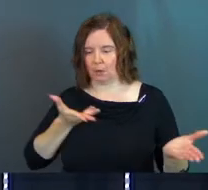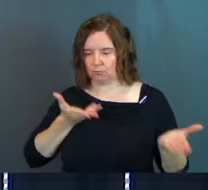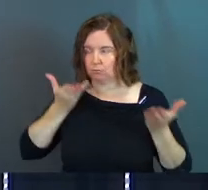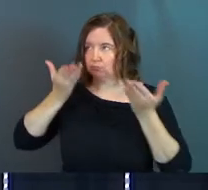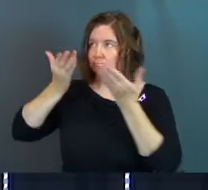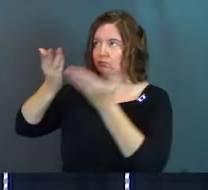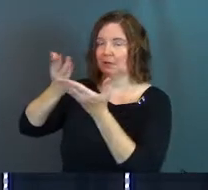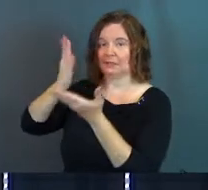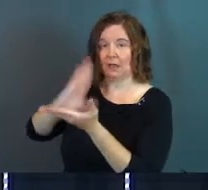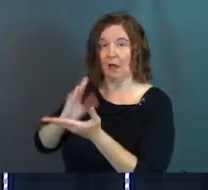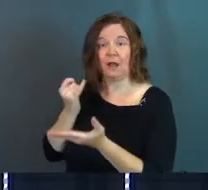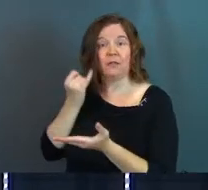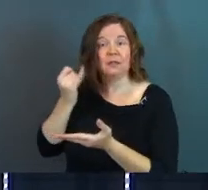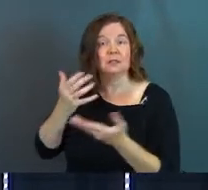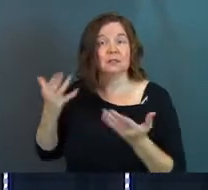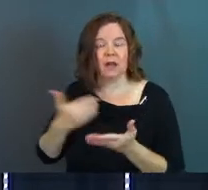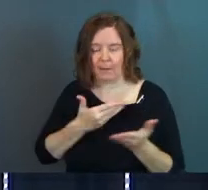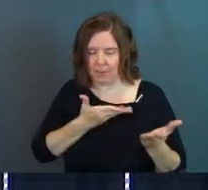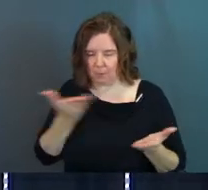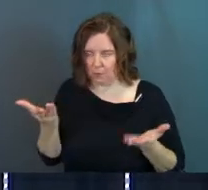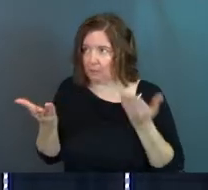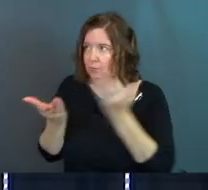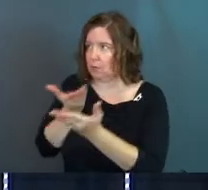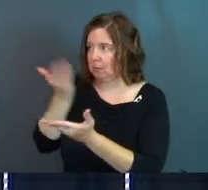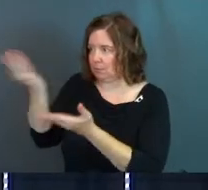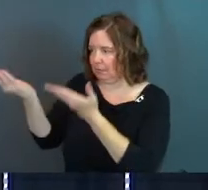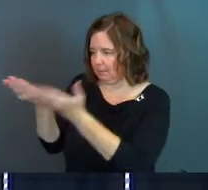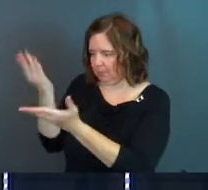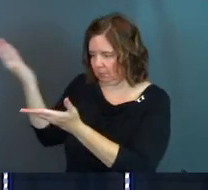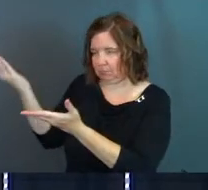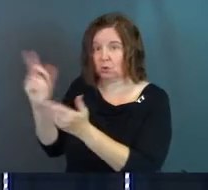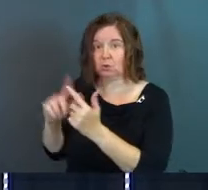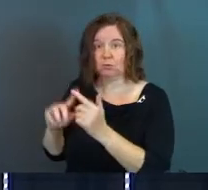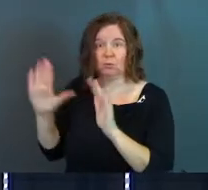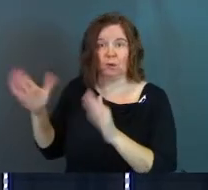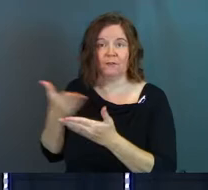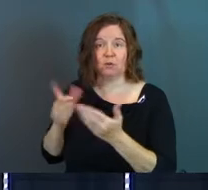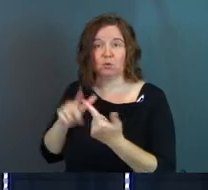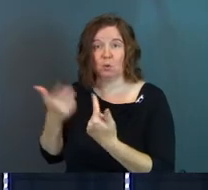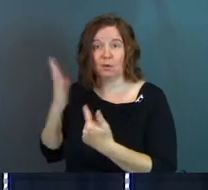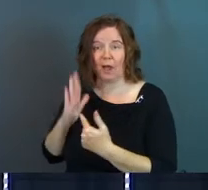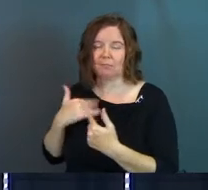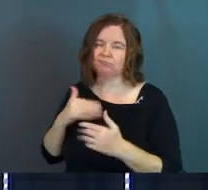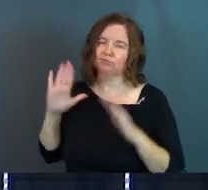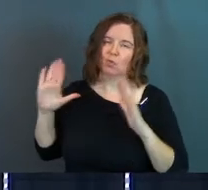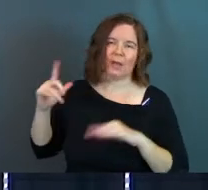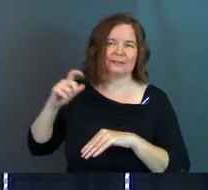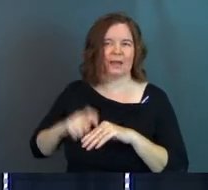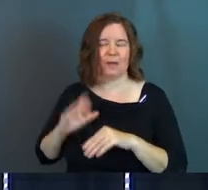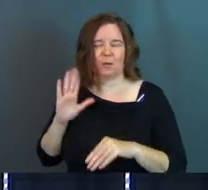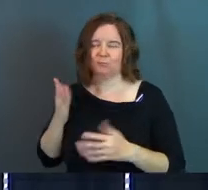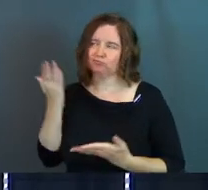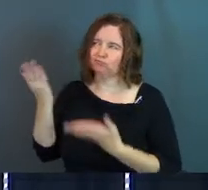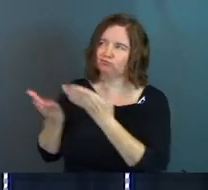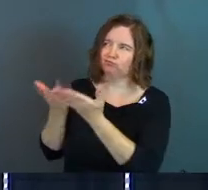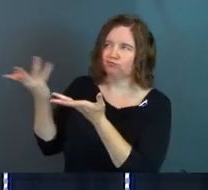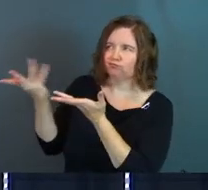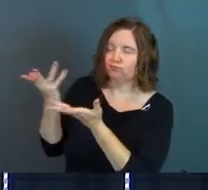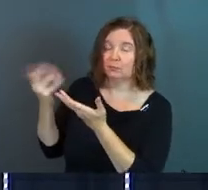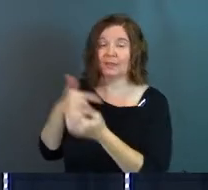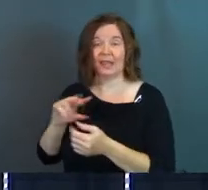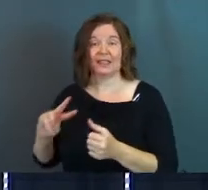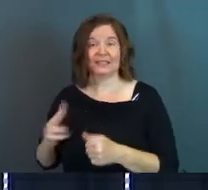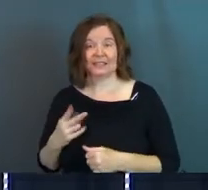that to God, and the idea was, I'm going to bring all these gifts and all this exuberance to God. It's going to be a great time. And here's